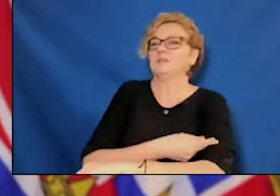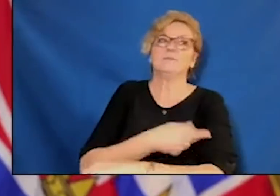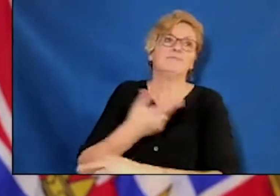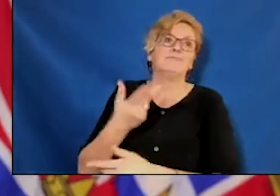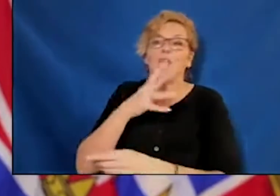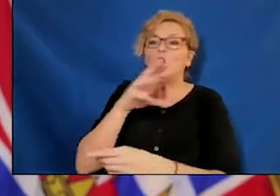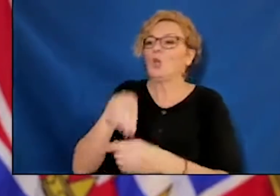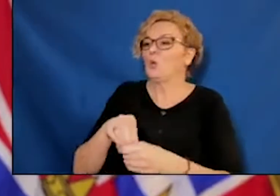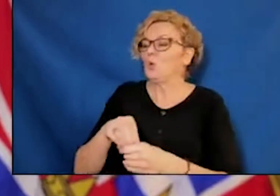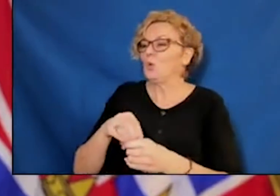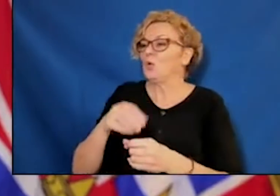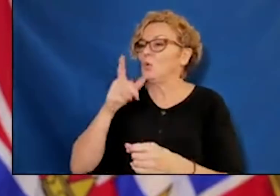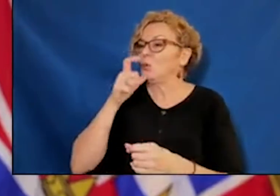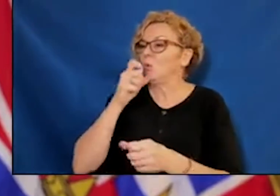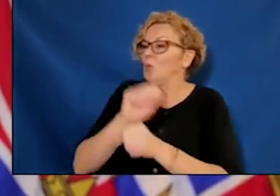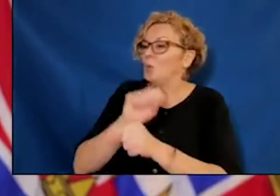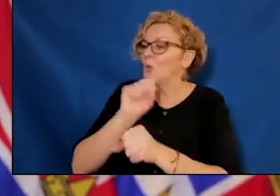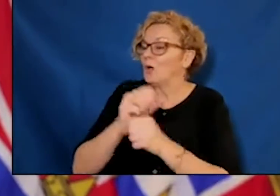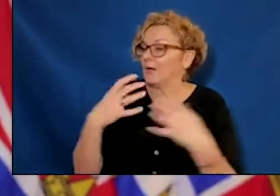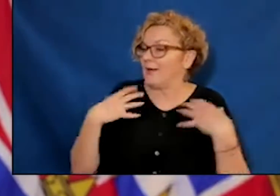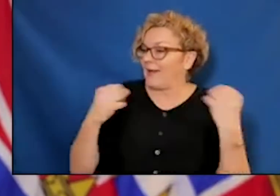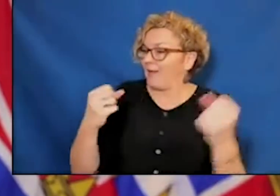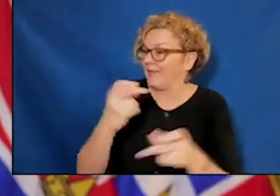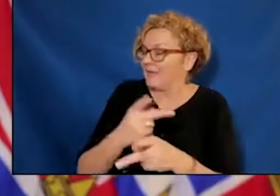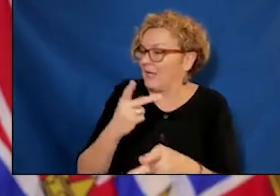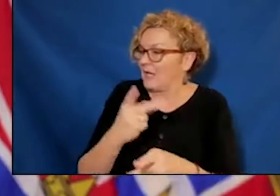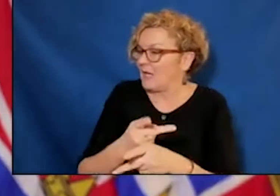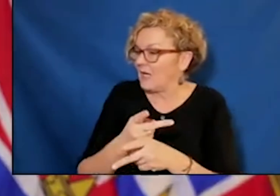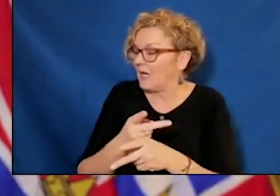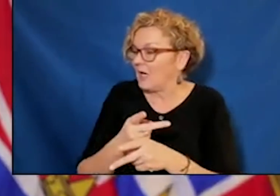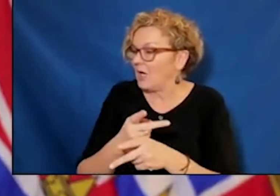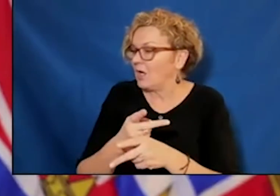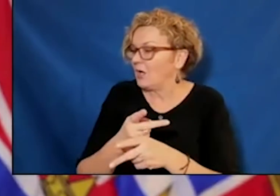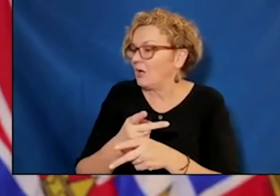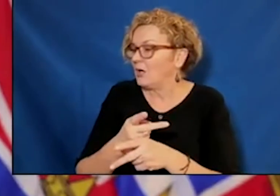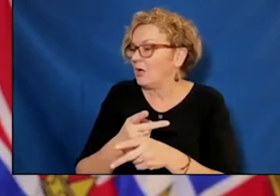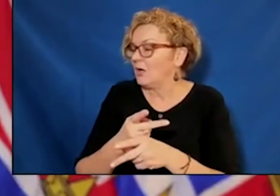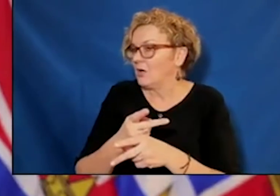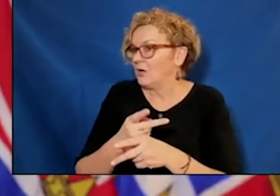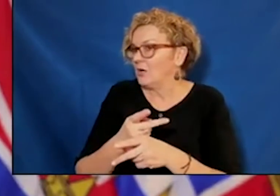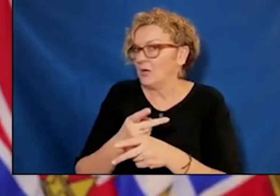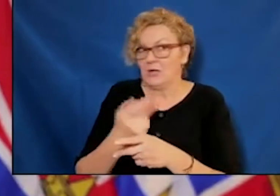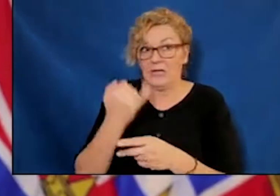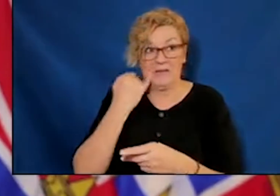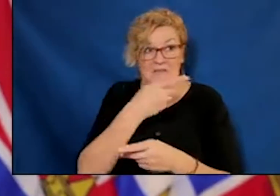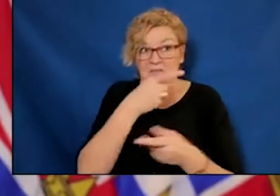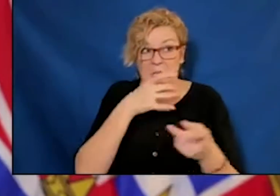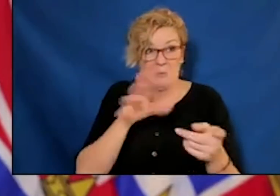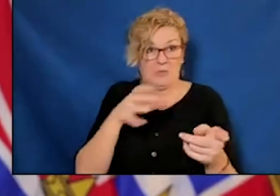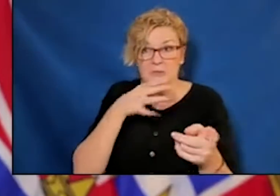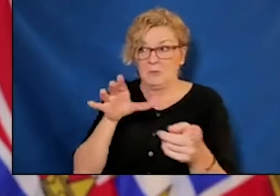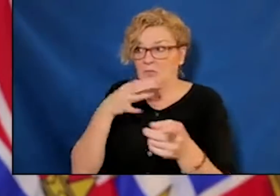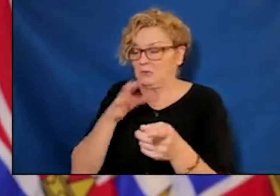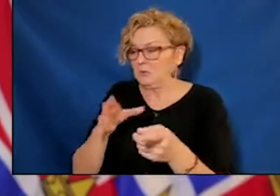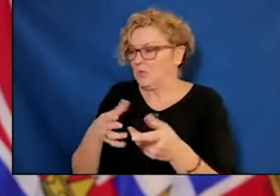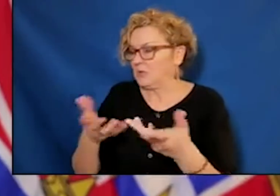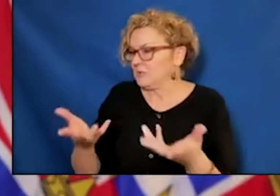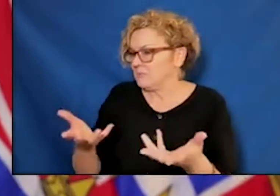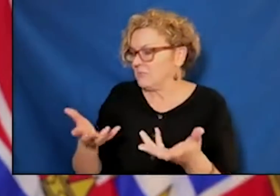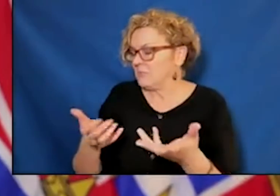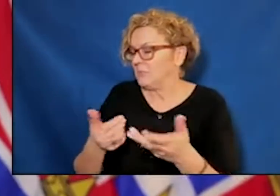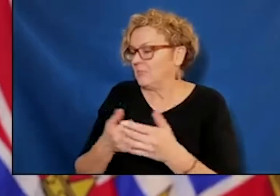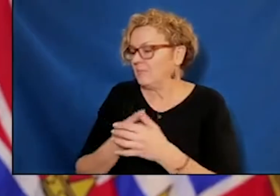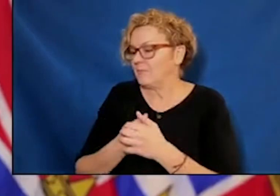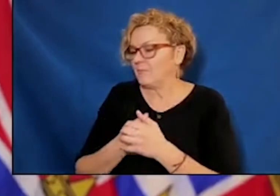probably not reassigning. I mean, this is something that we've considered for many, many years, and around influenza immunization